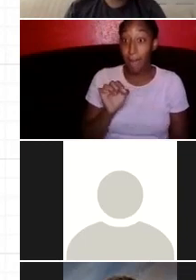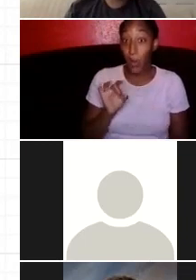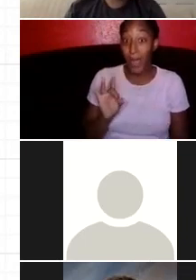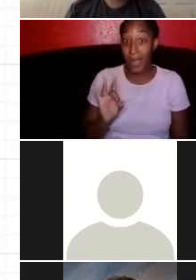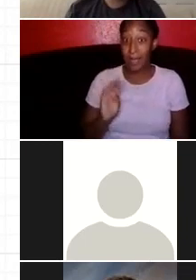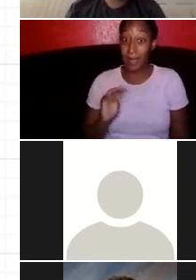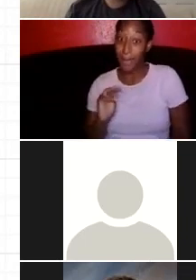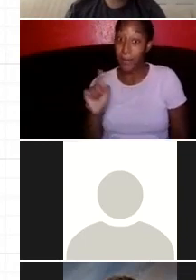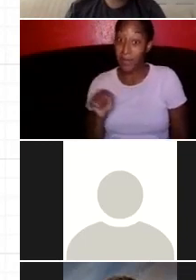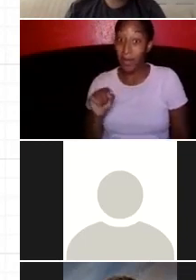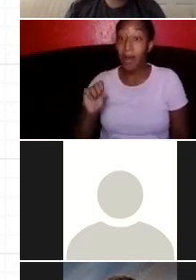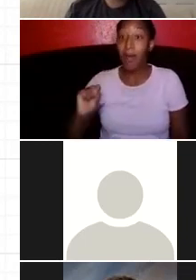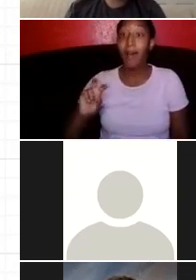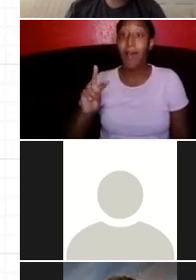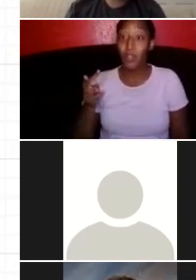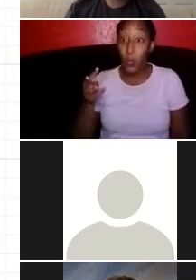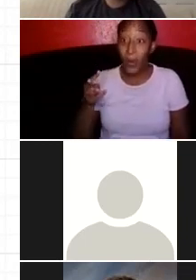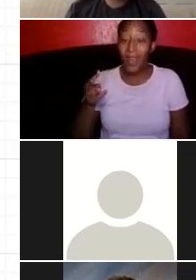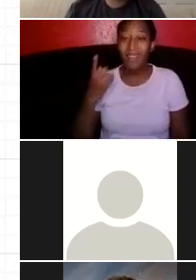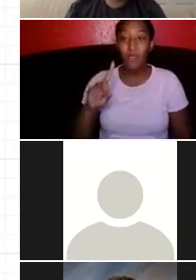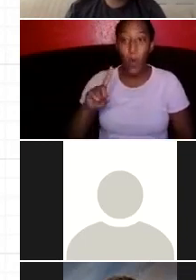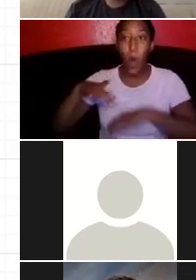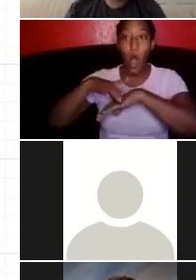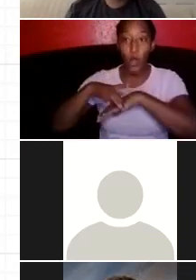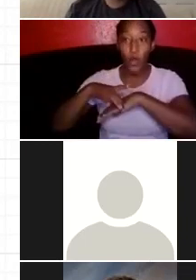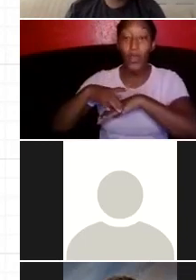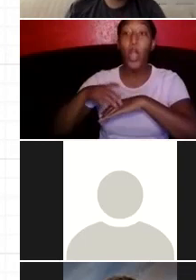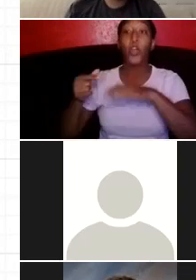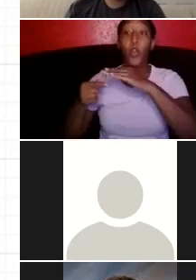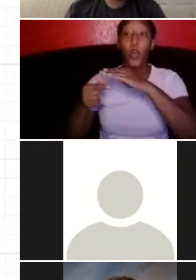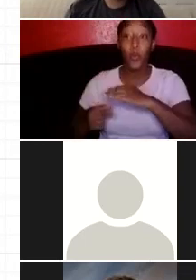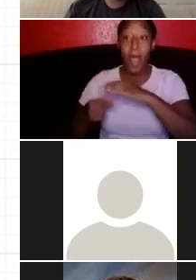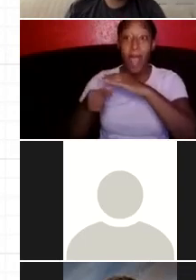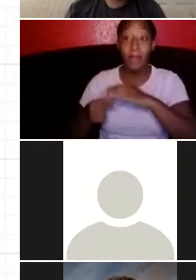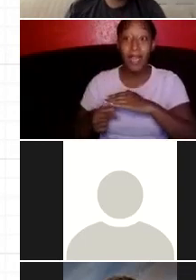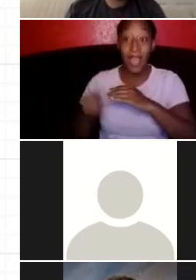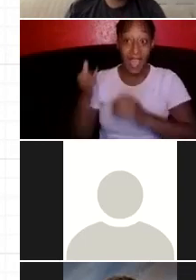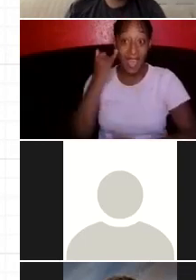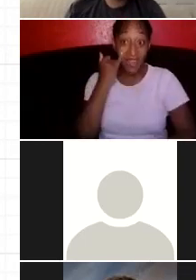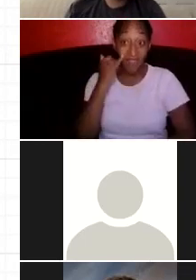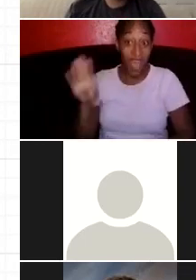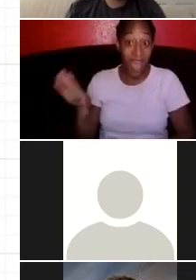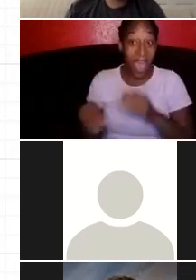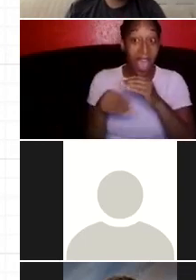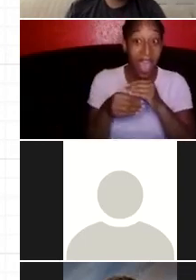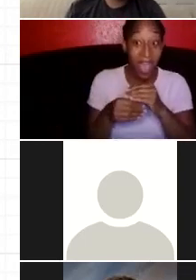Earth, then what if I put the mass of the moon and the radius of the moon in there? Then I can get the gravity on the